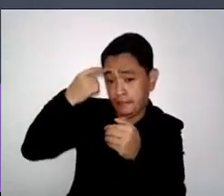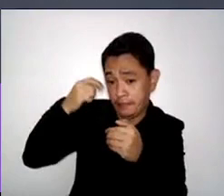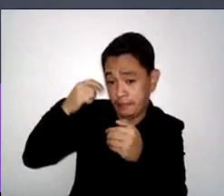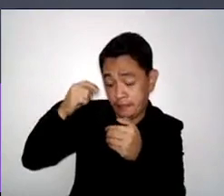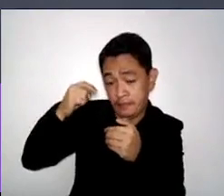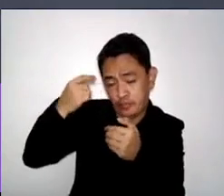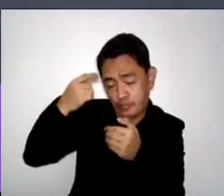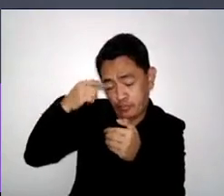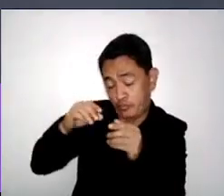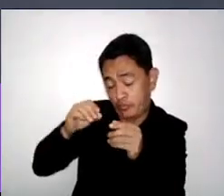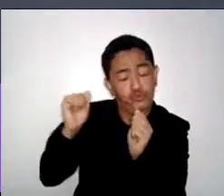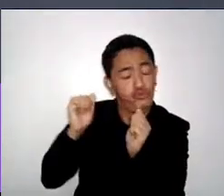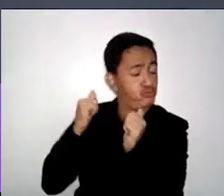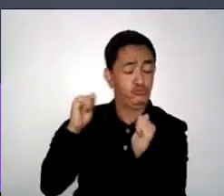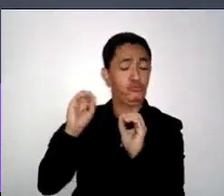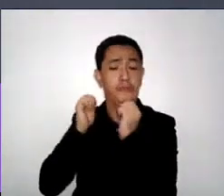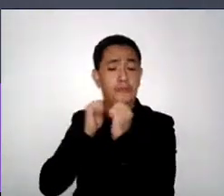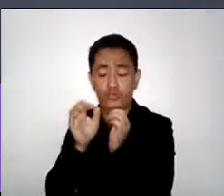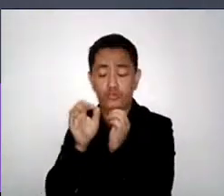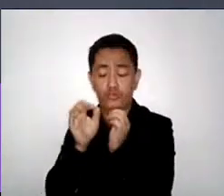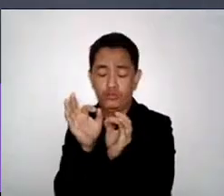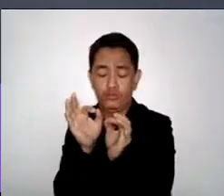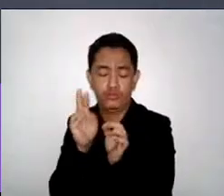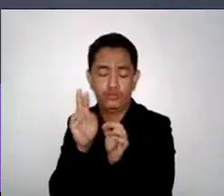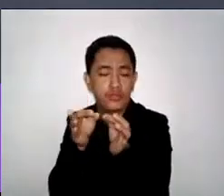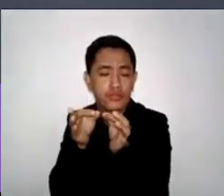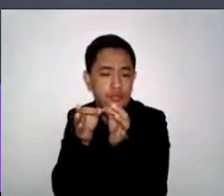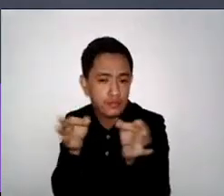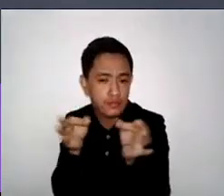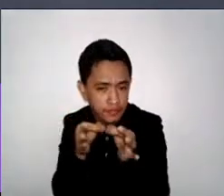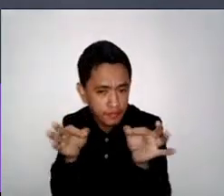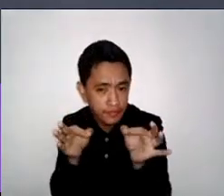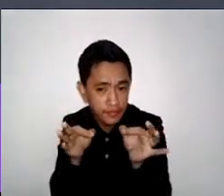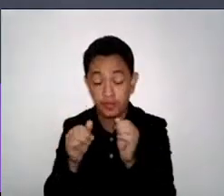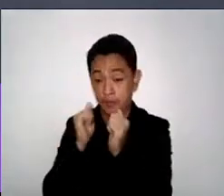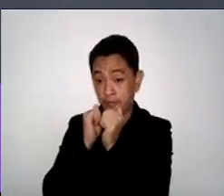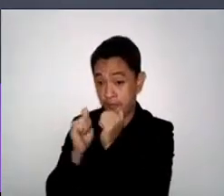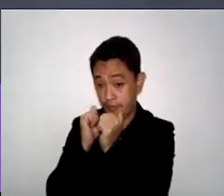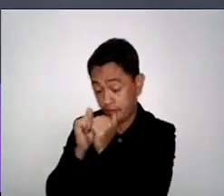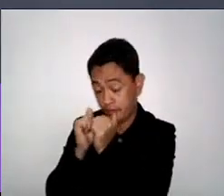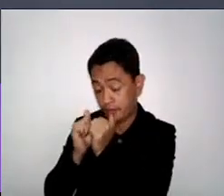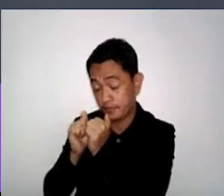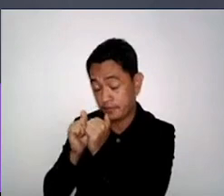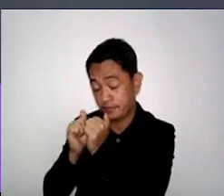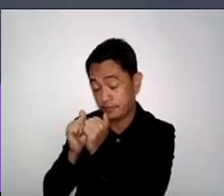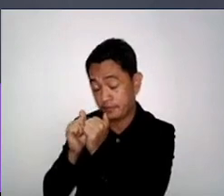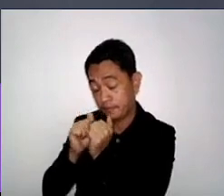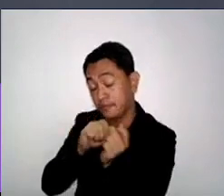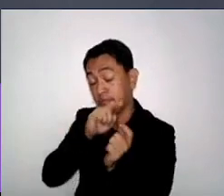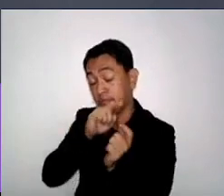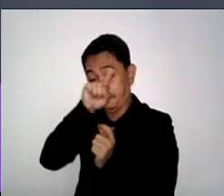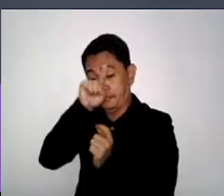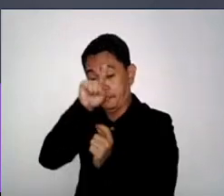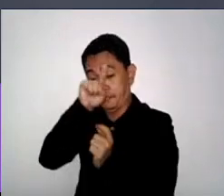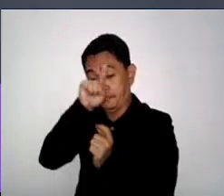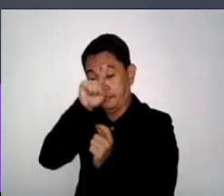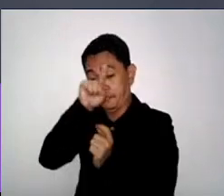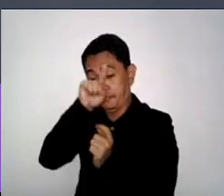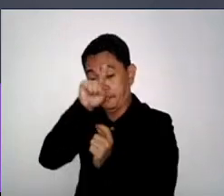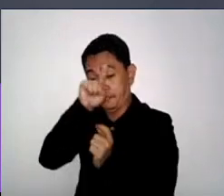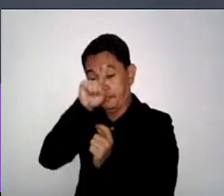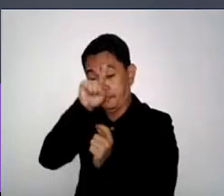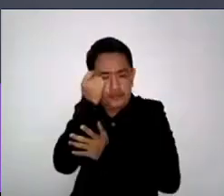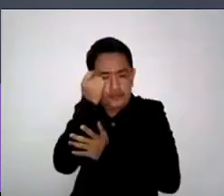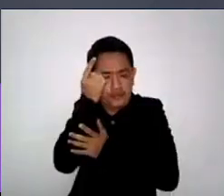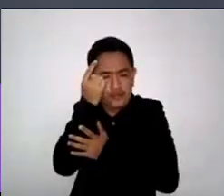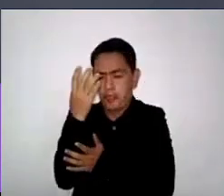in sentences and longer texts. The meaning aspect, on the other hand, requires comprehension of the words,